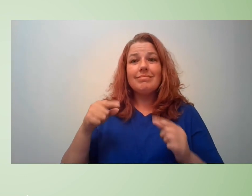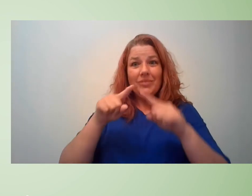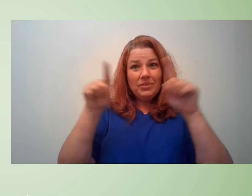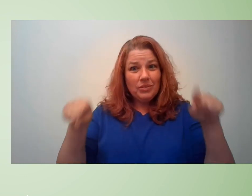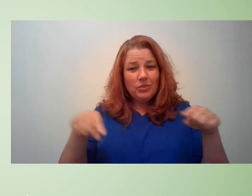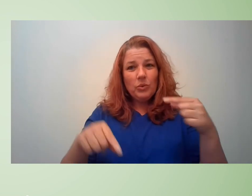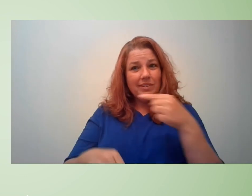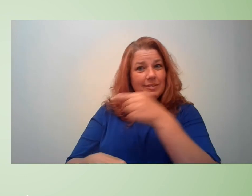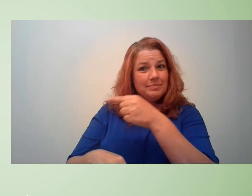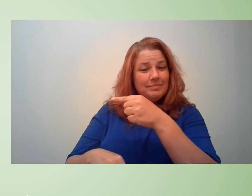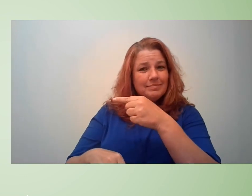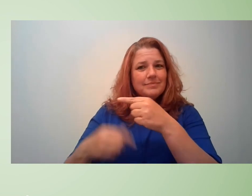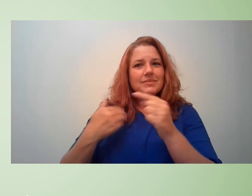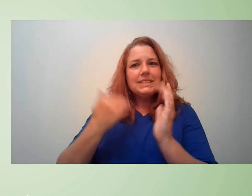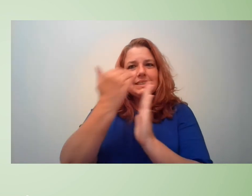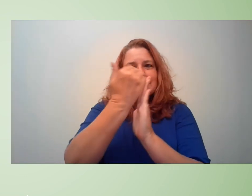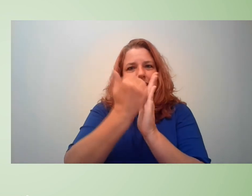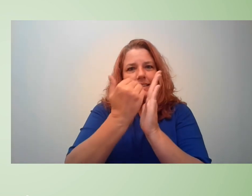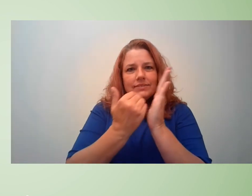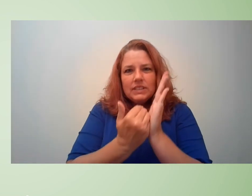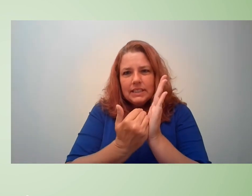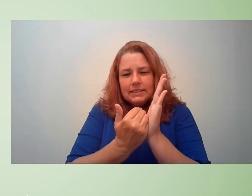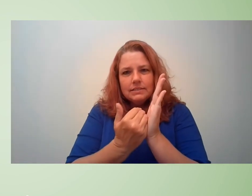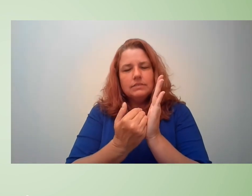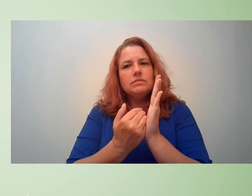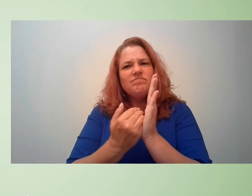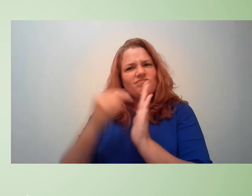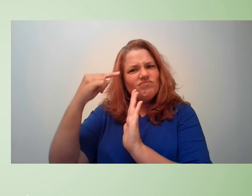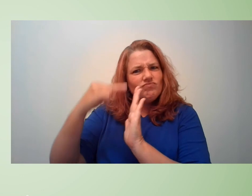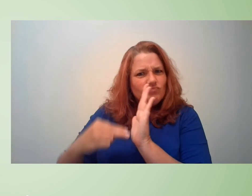figure out a way that you can help out at GSD.